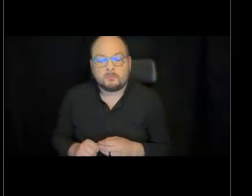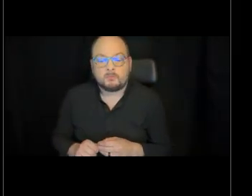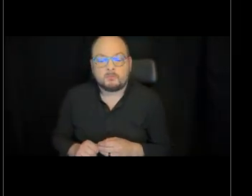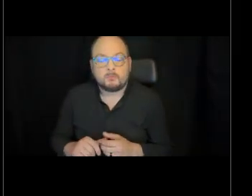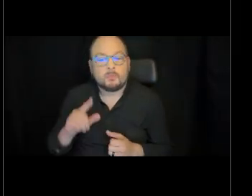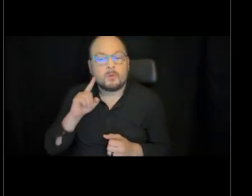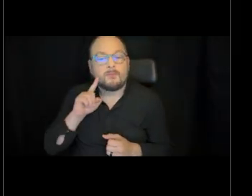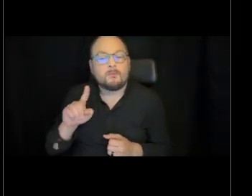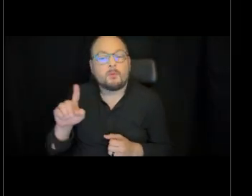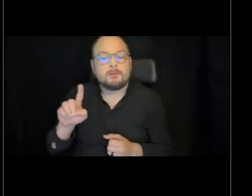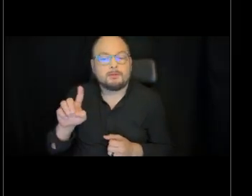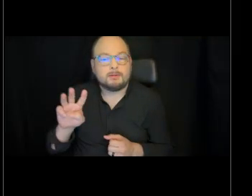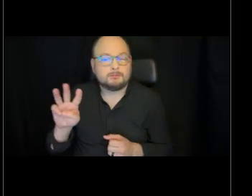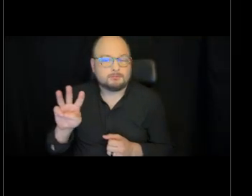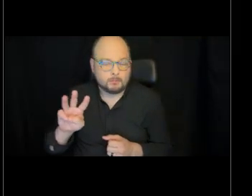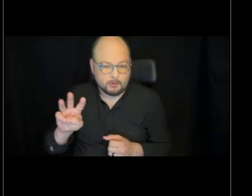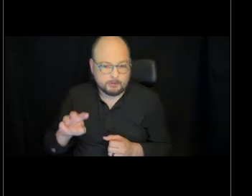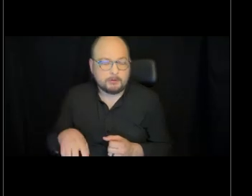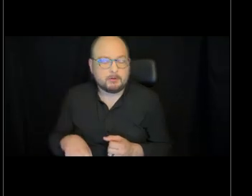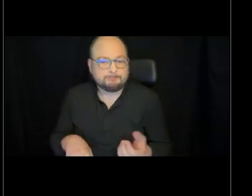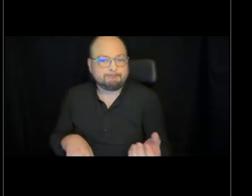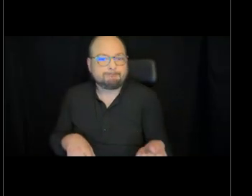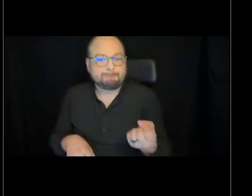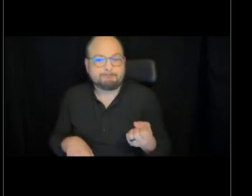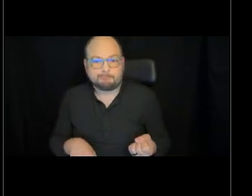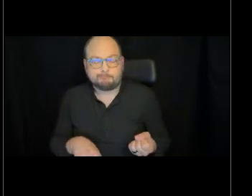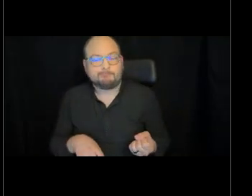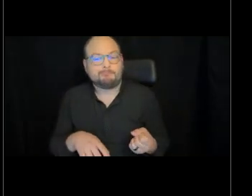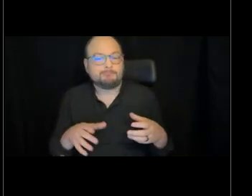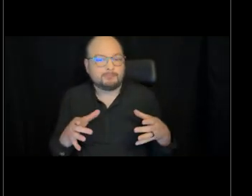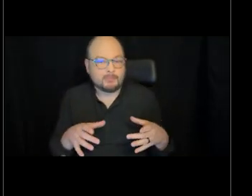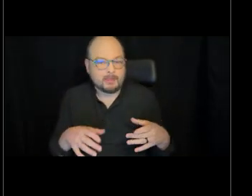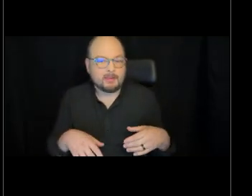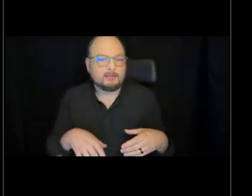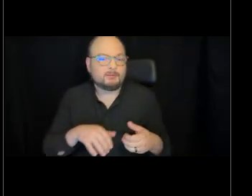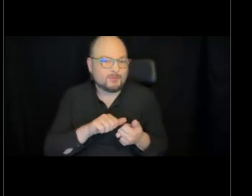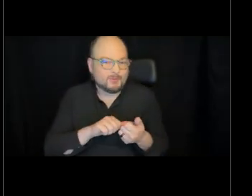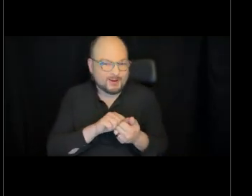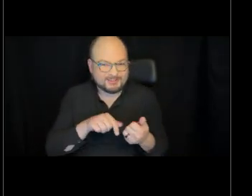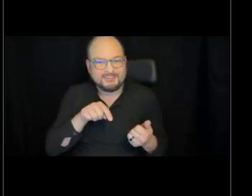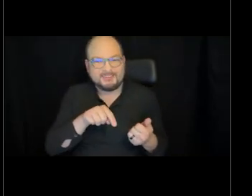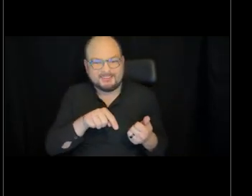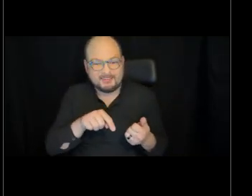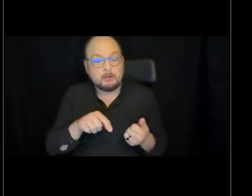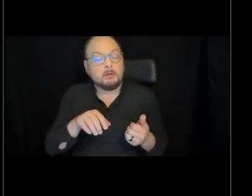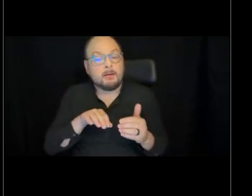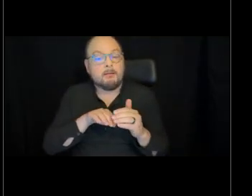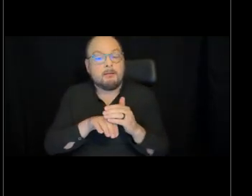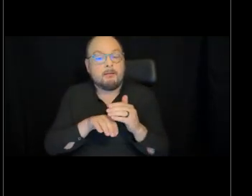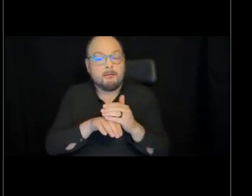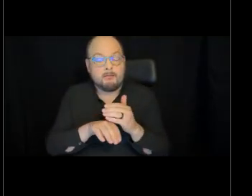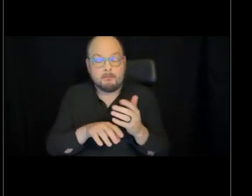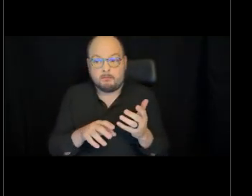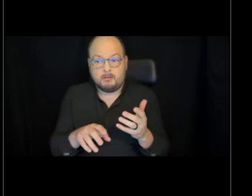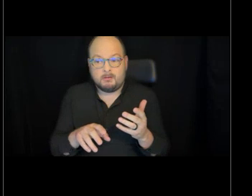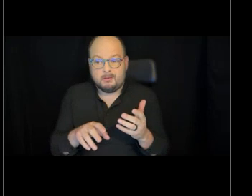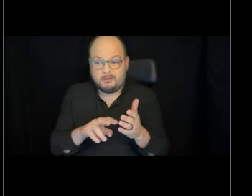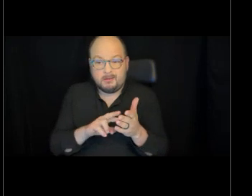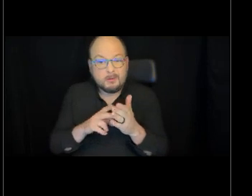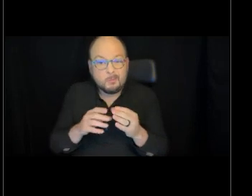Dishwashers, dishwasher access. To reduce the need for additional floor space,